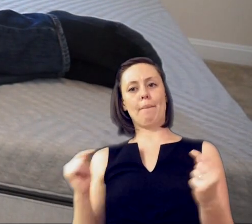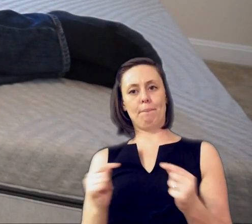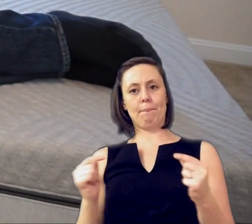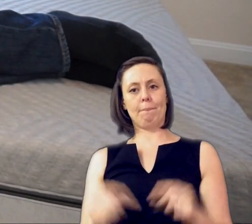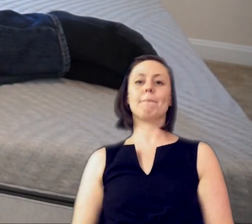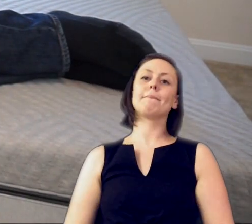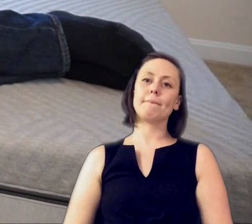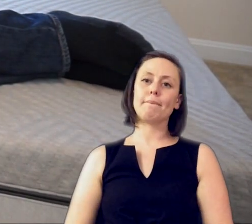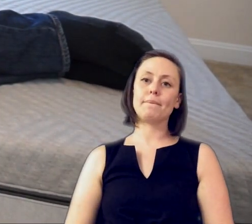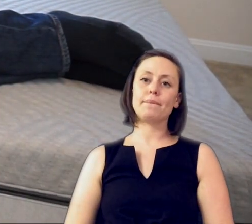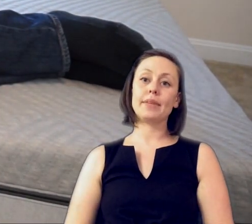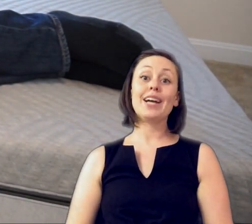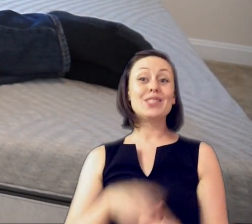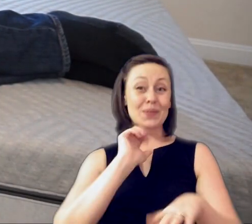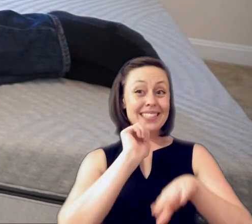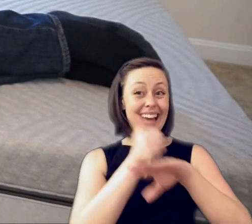Okay, so at 50,